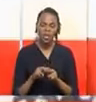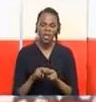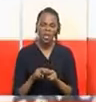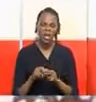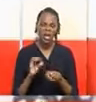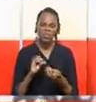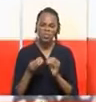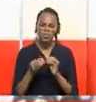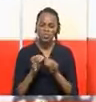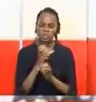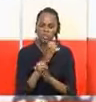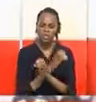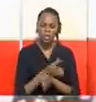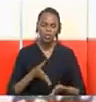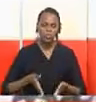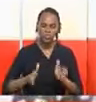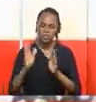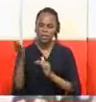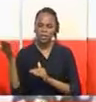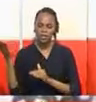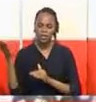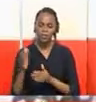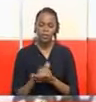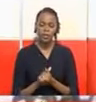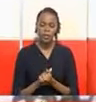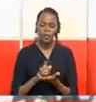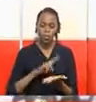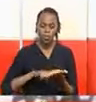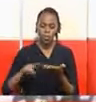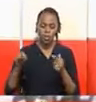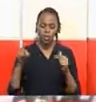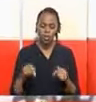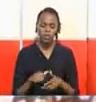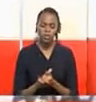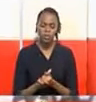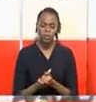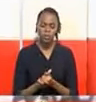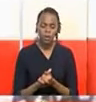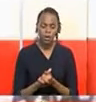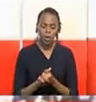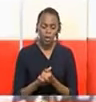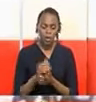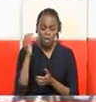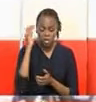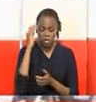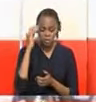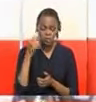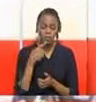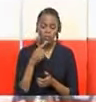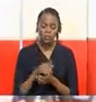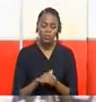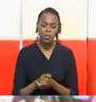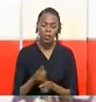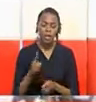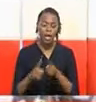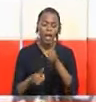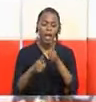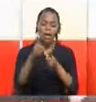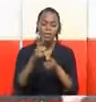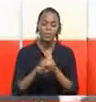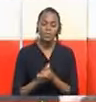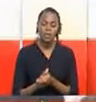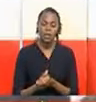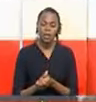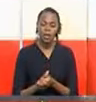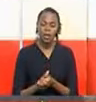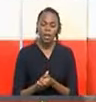in some way. This week, I found out that wherever he traveled, whether to different